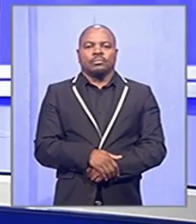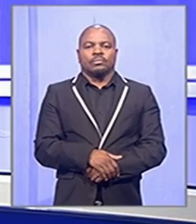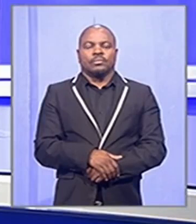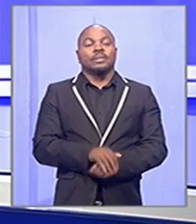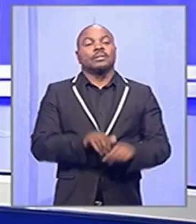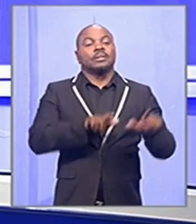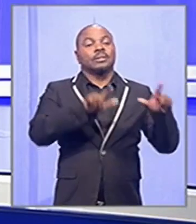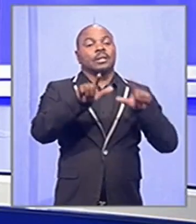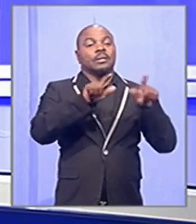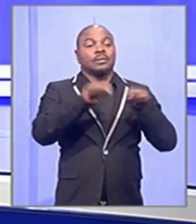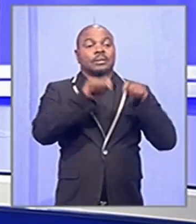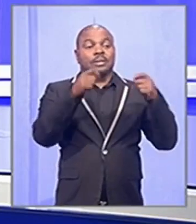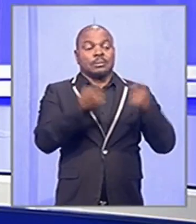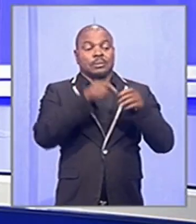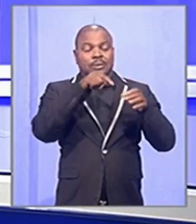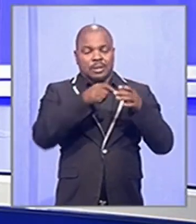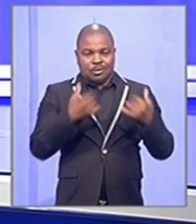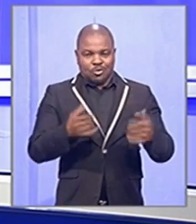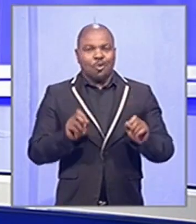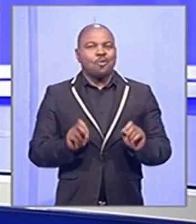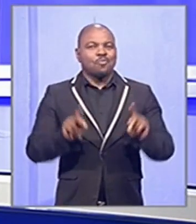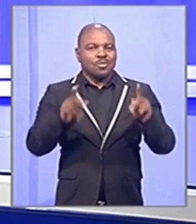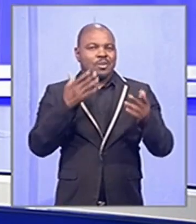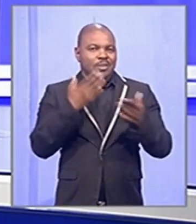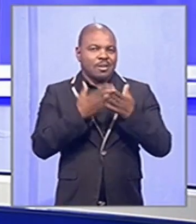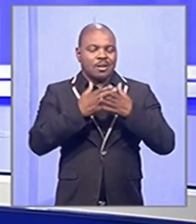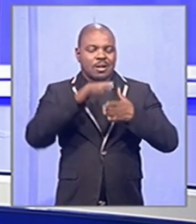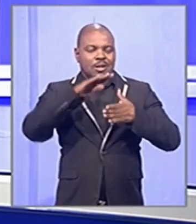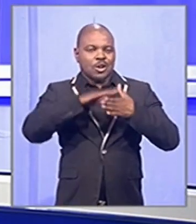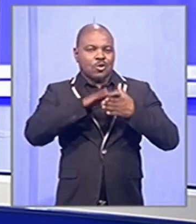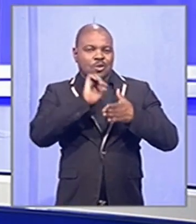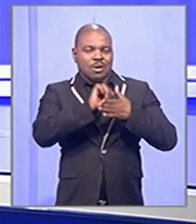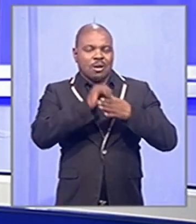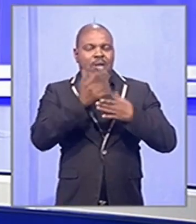amileng thata ke go kopana le go buisana le balatedi ba rugby.